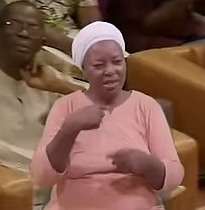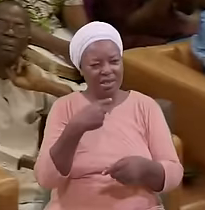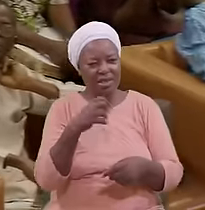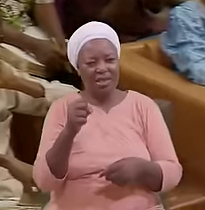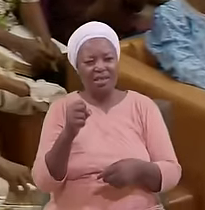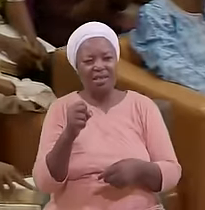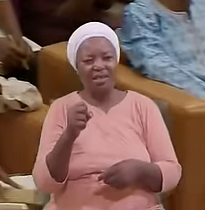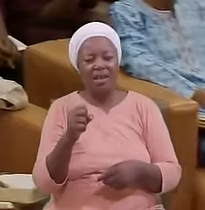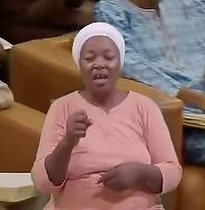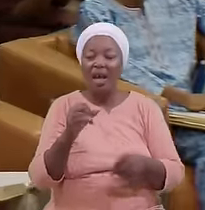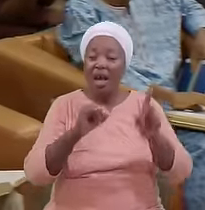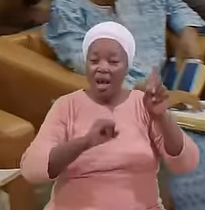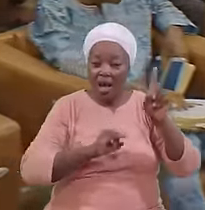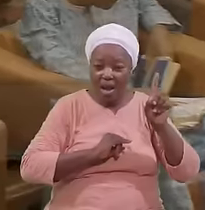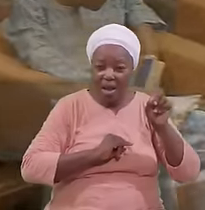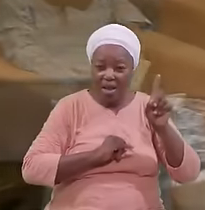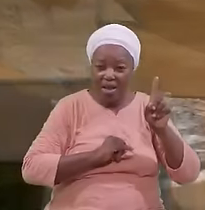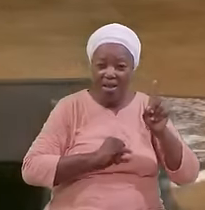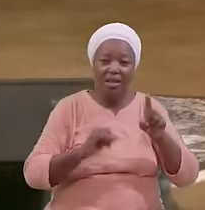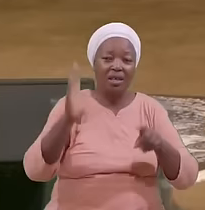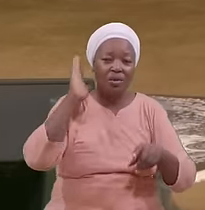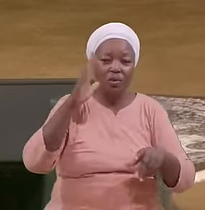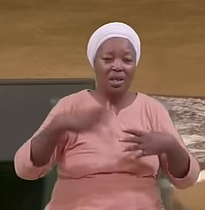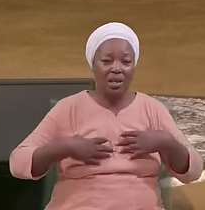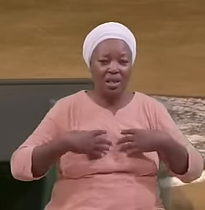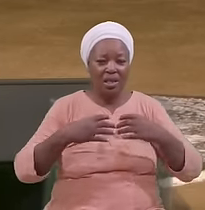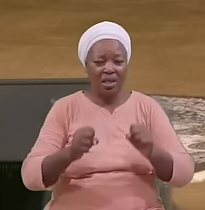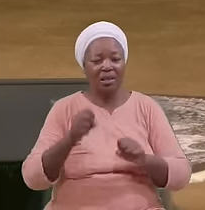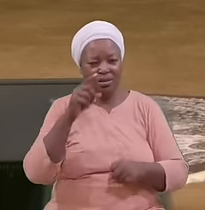says, I will heal thee.